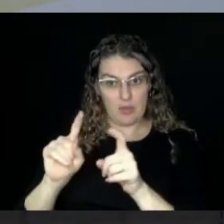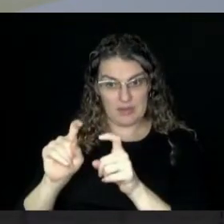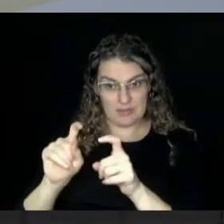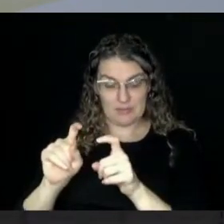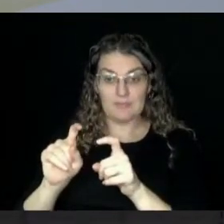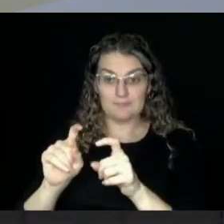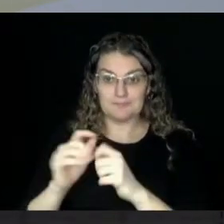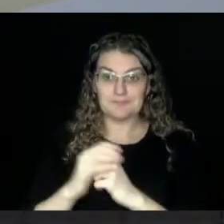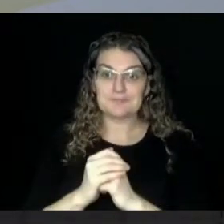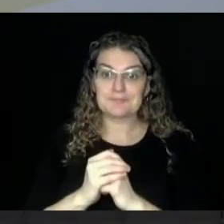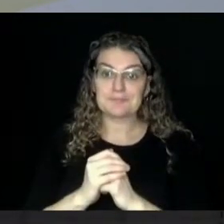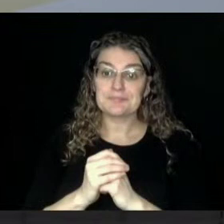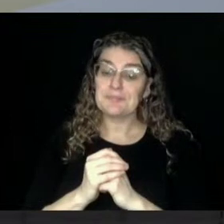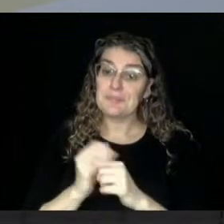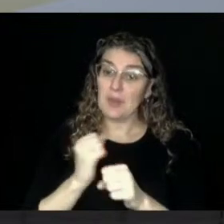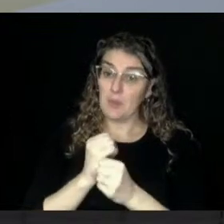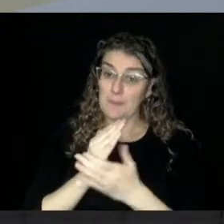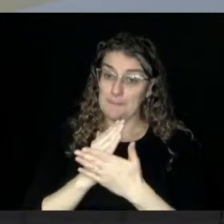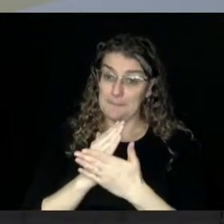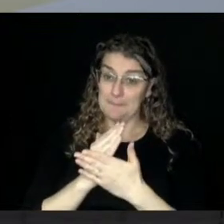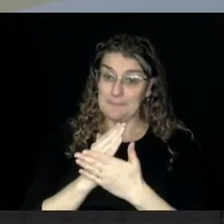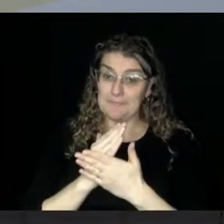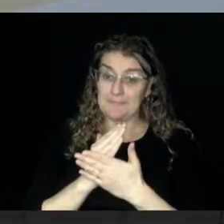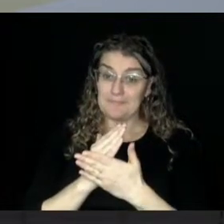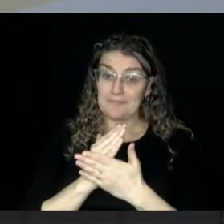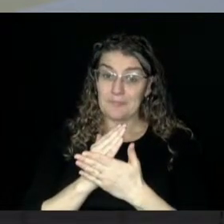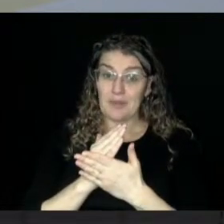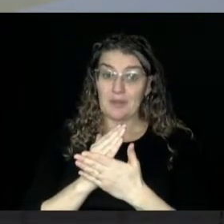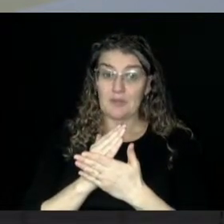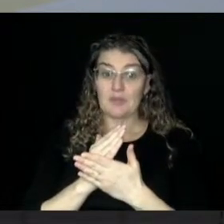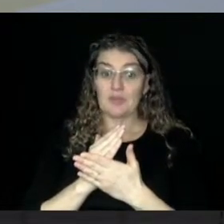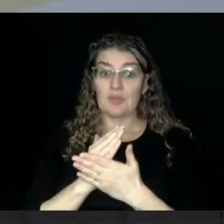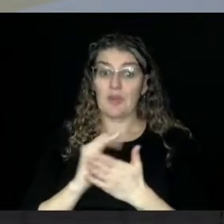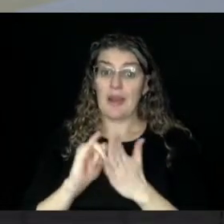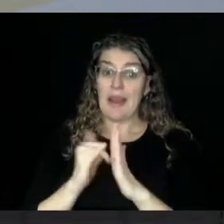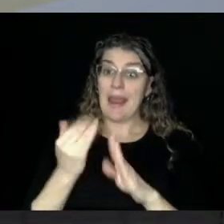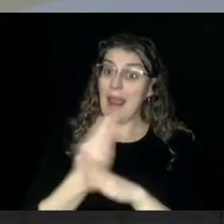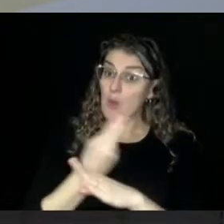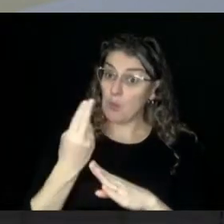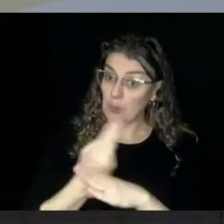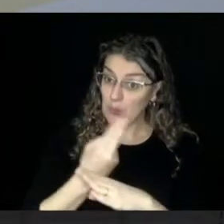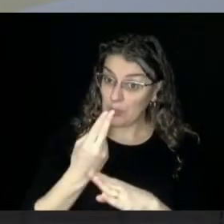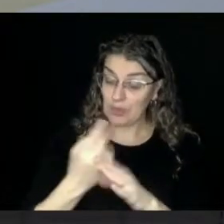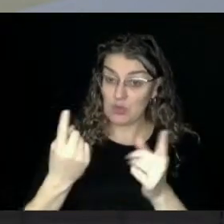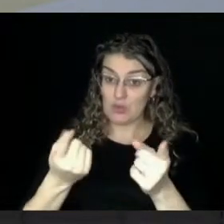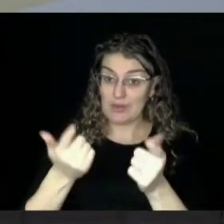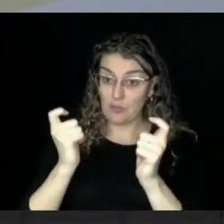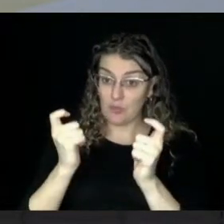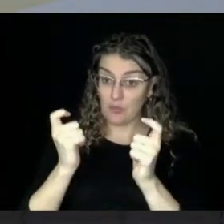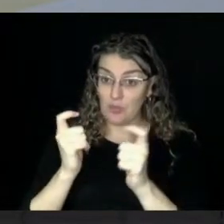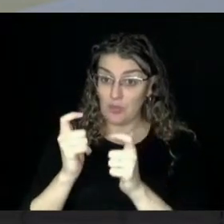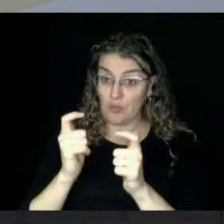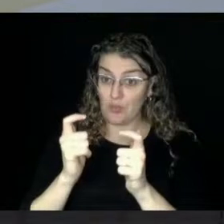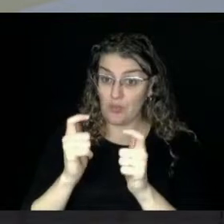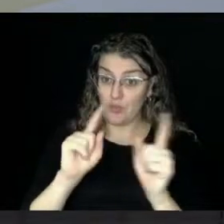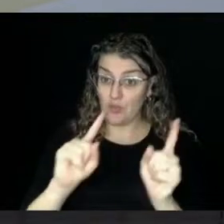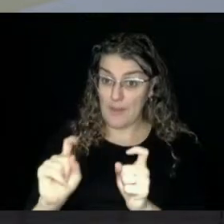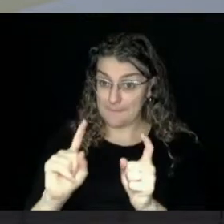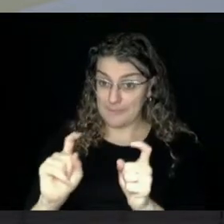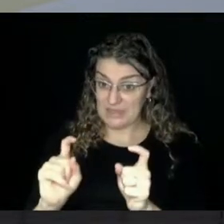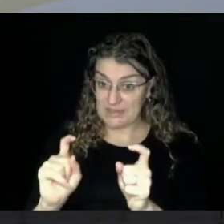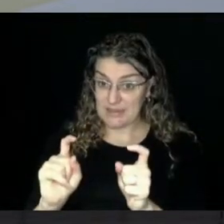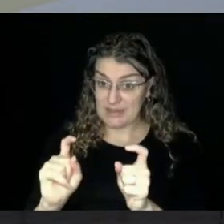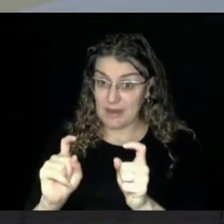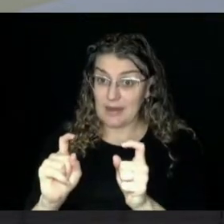confidence in how we would use our rapid tests with